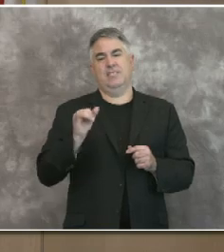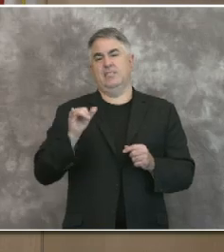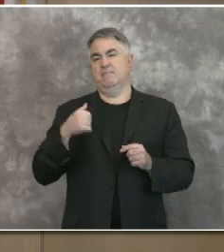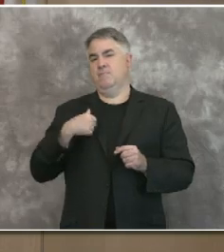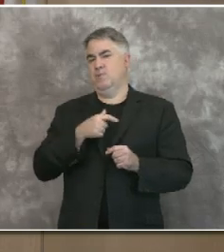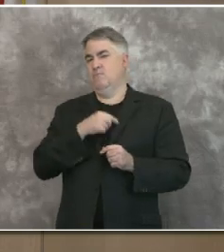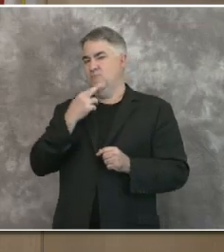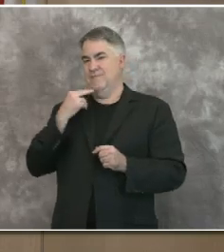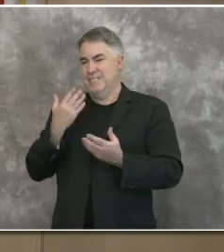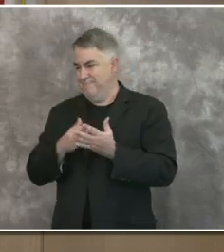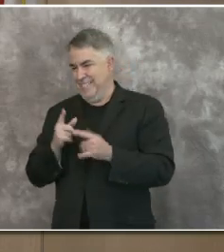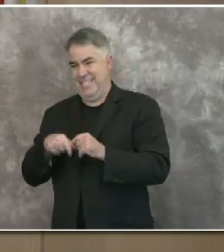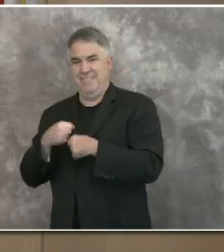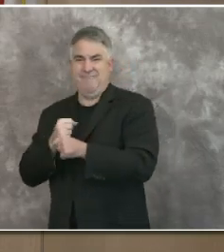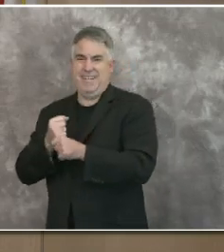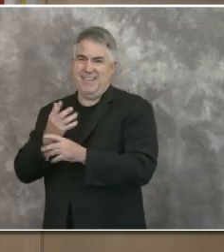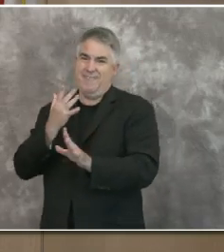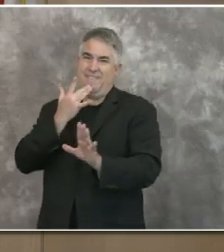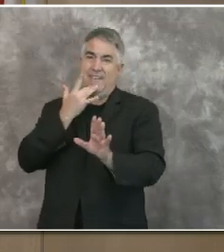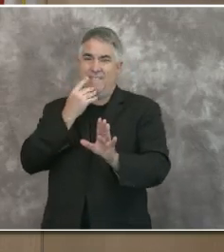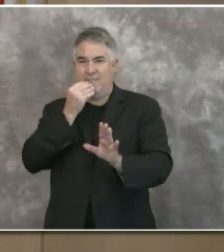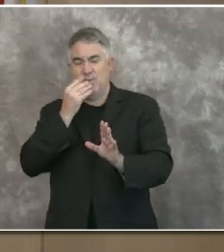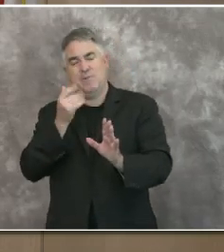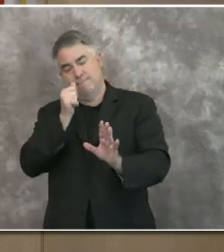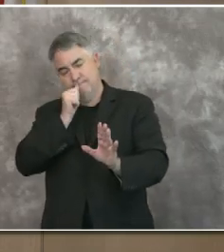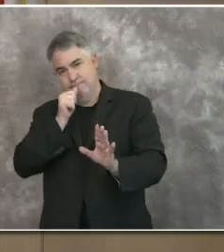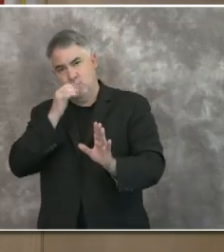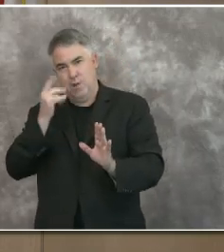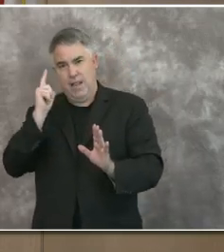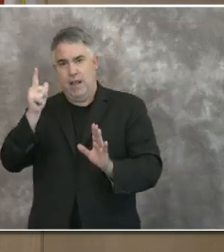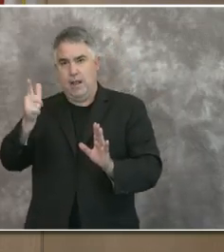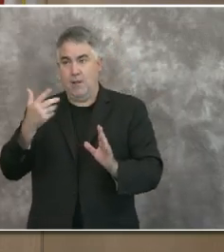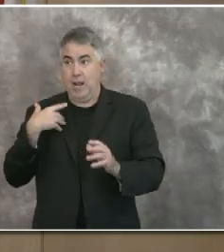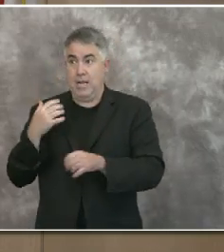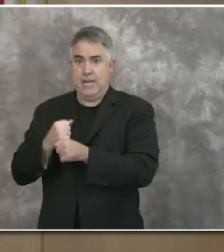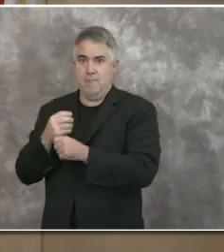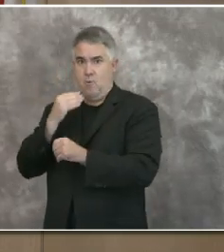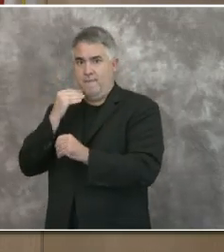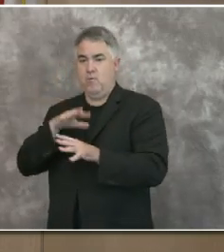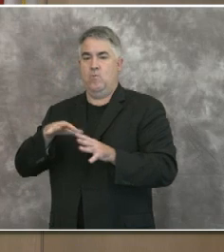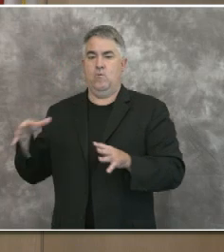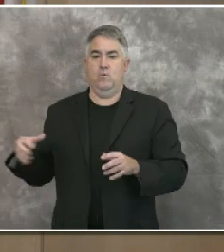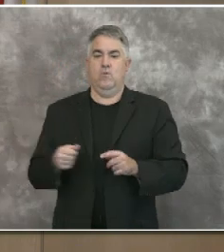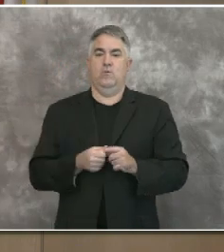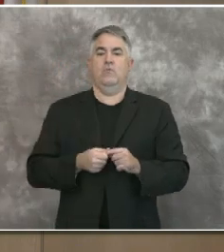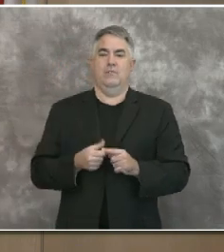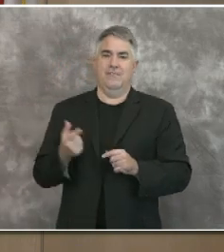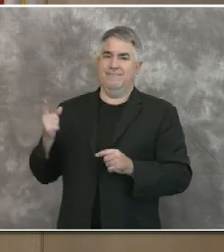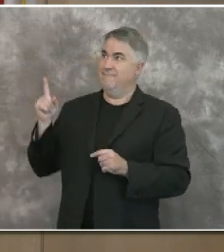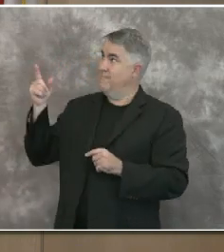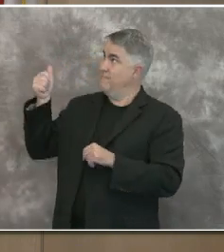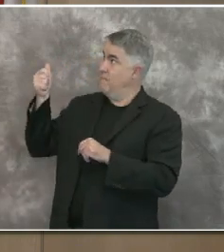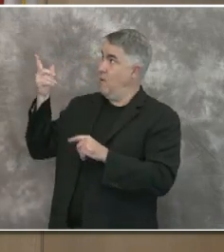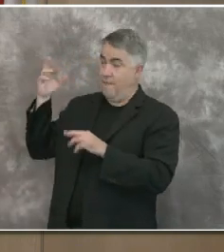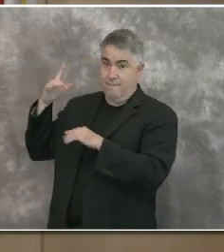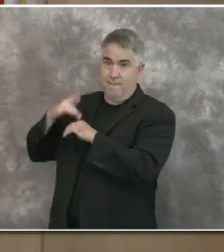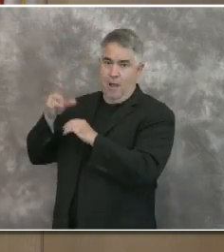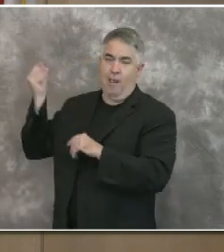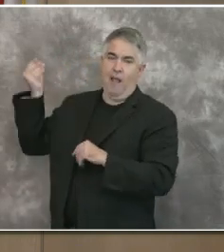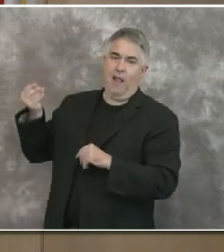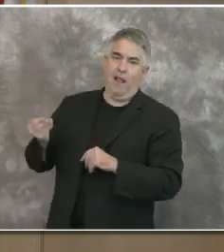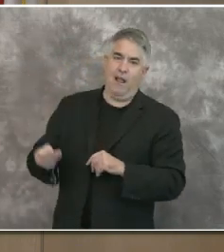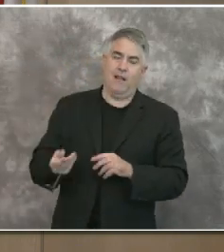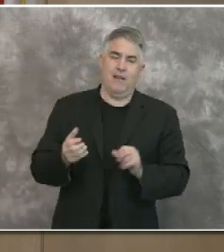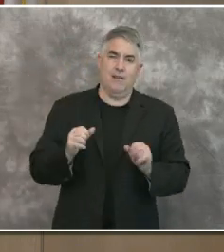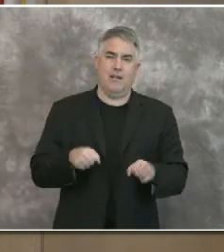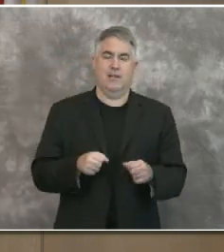while our supply chain needs a little bit of time to ramp up. The dining public can help by complying with all of the